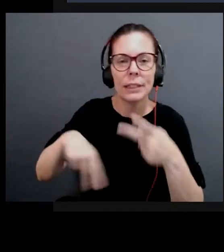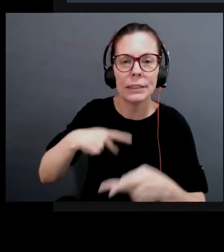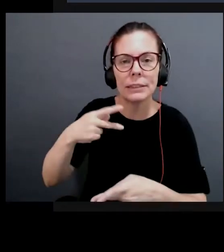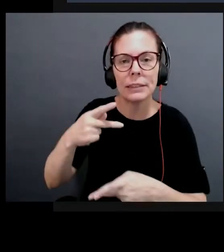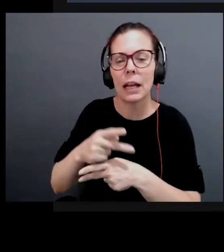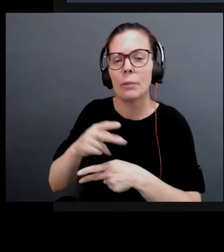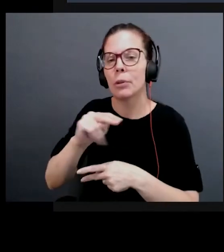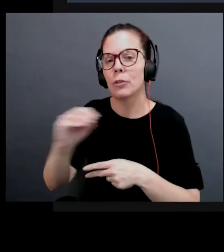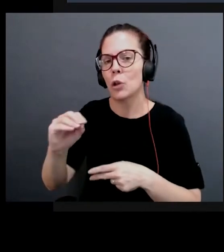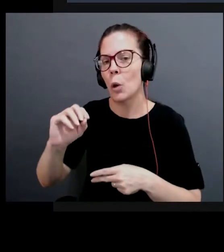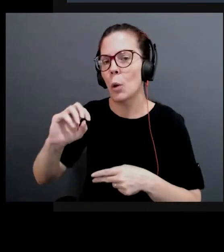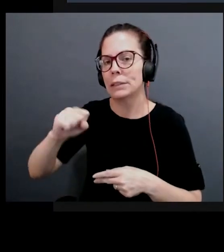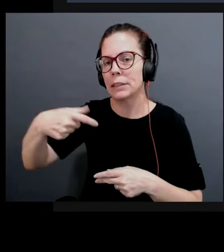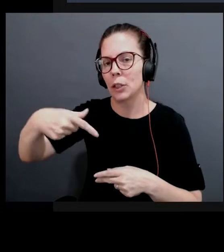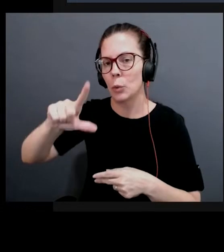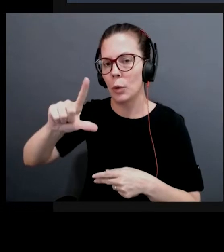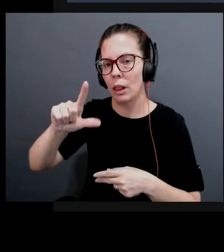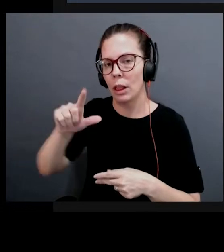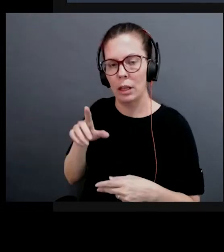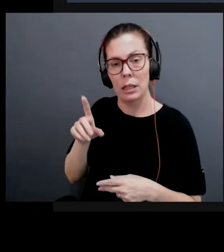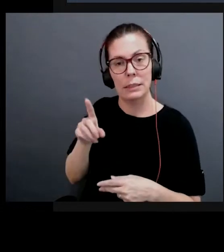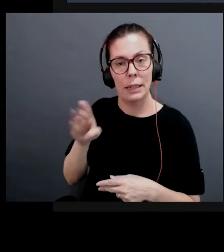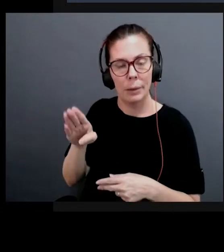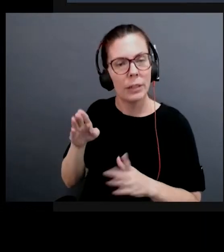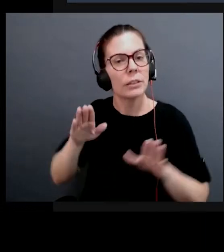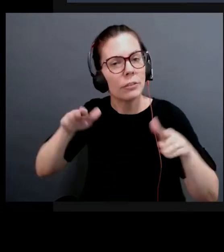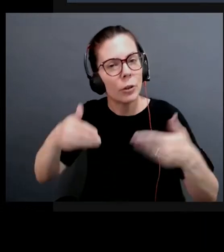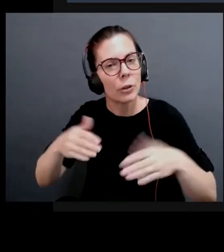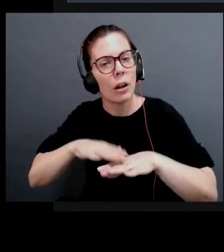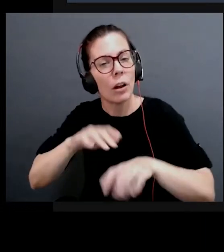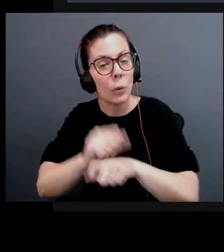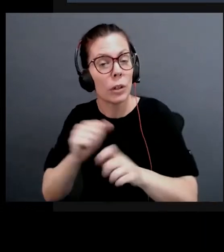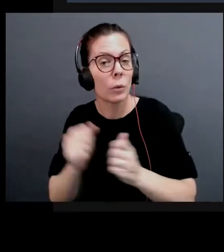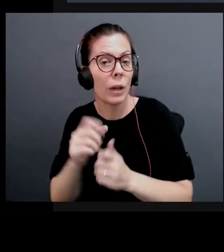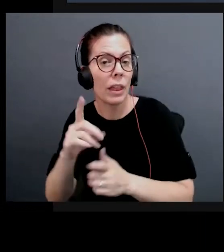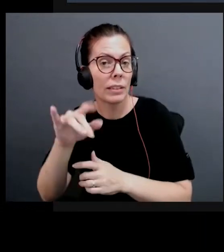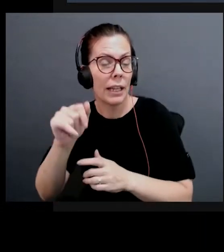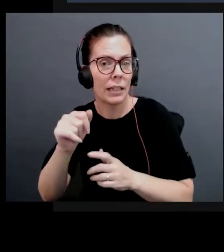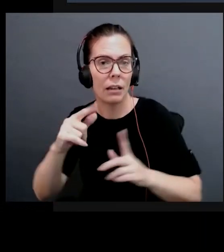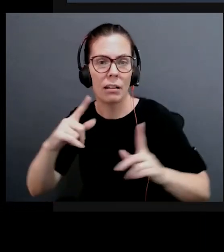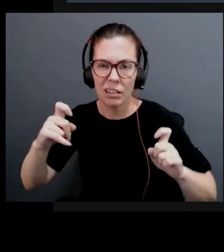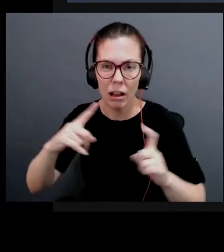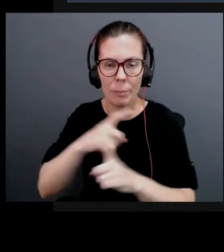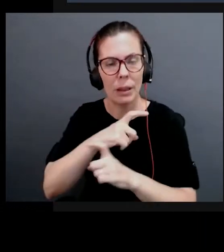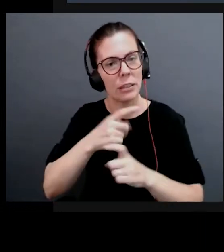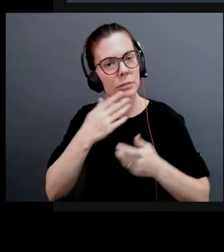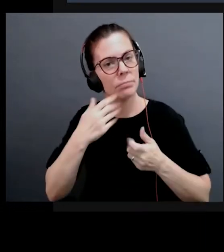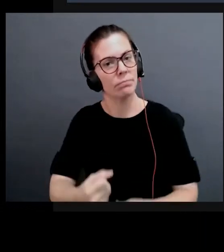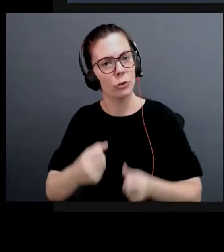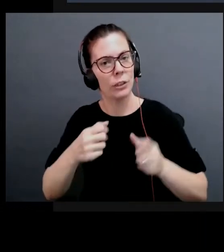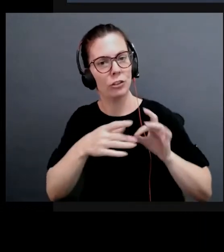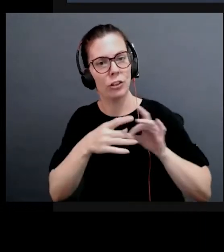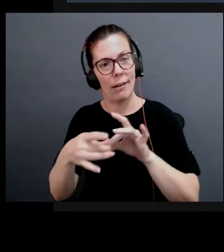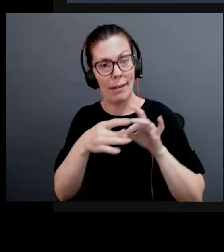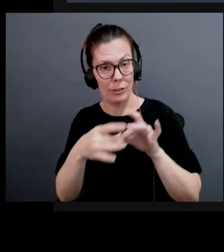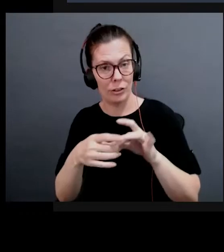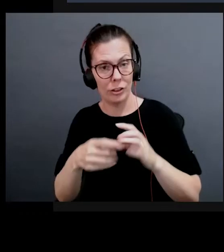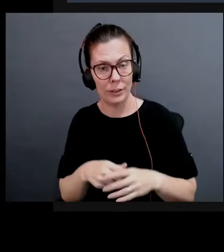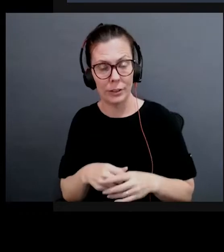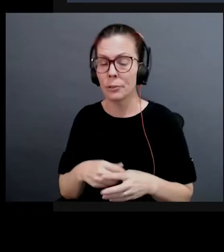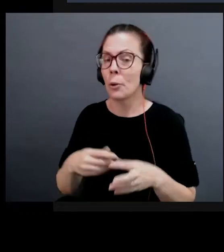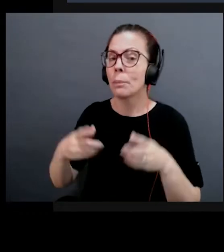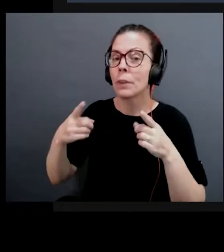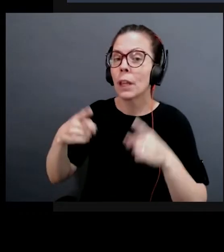database that really focuses on working with data with very complex and rich connections associated with it. So when you're working with a